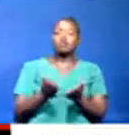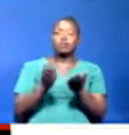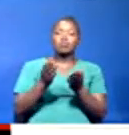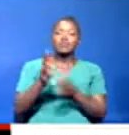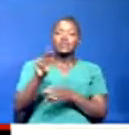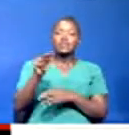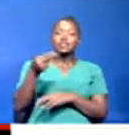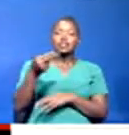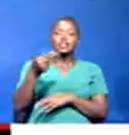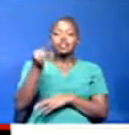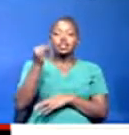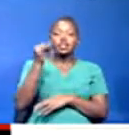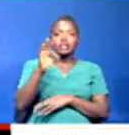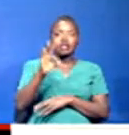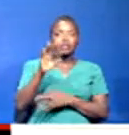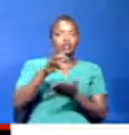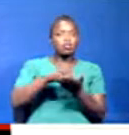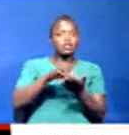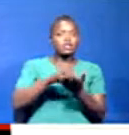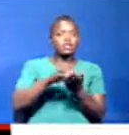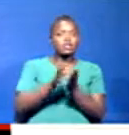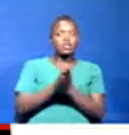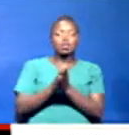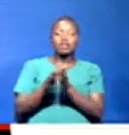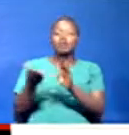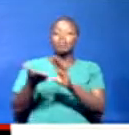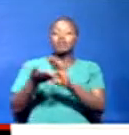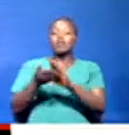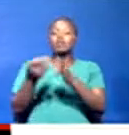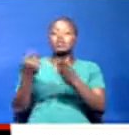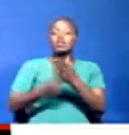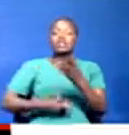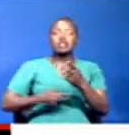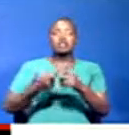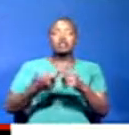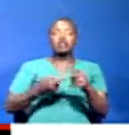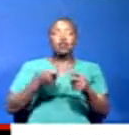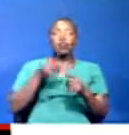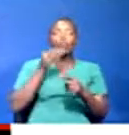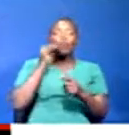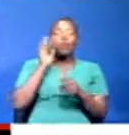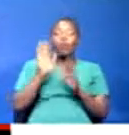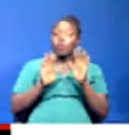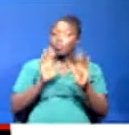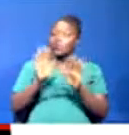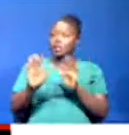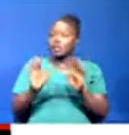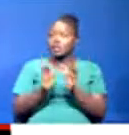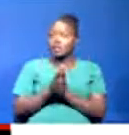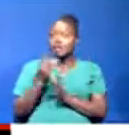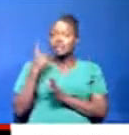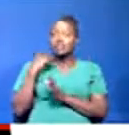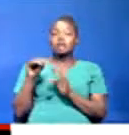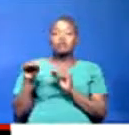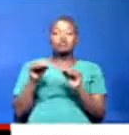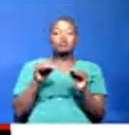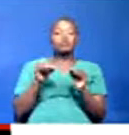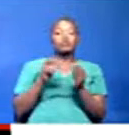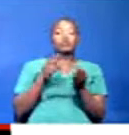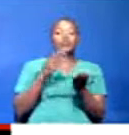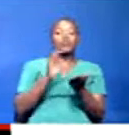Fund status, and file their taxes from the comfort of their homes. Recently, we moved to cash